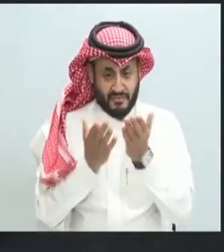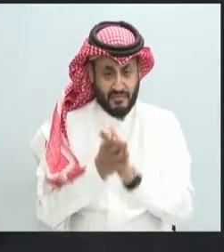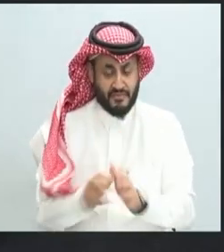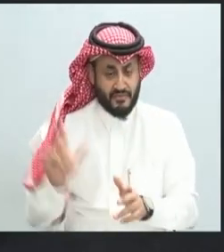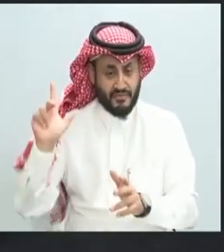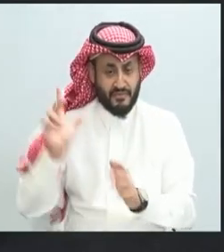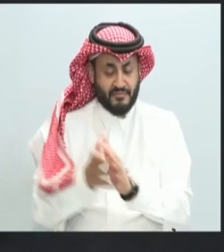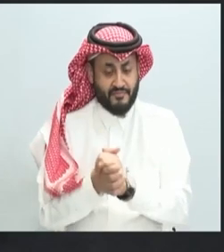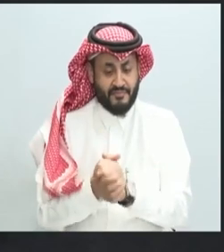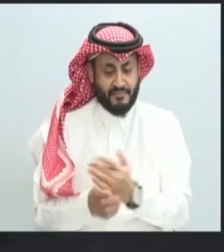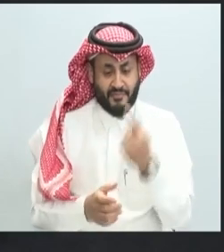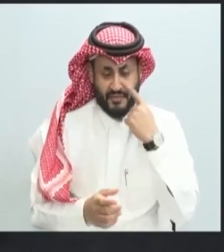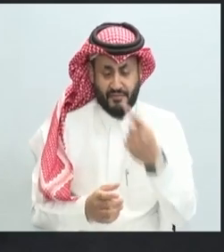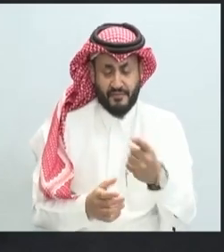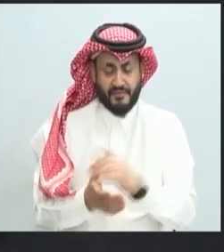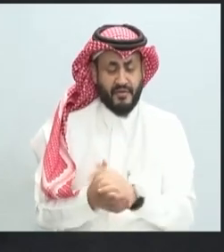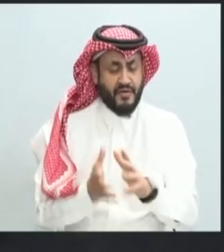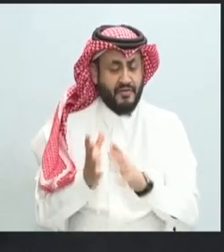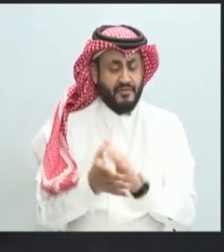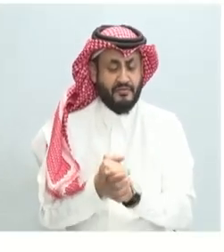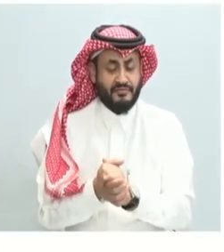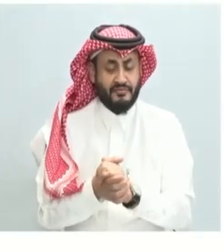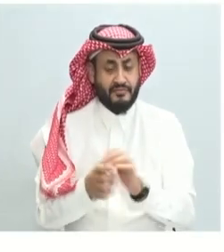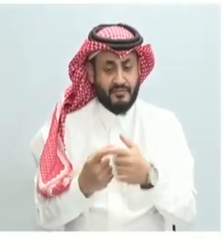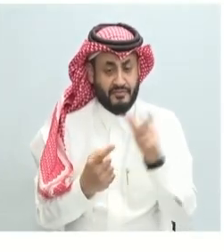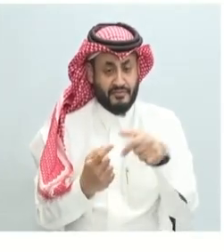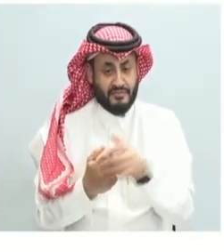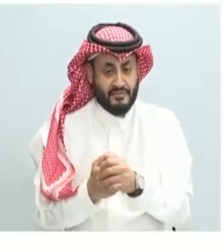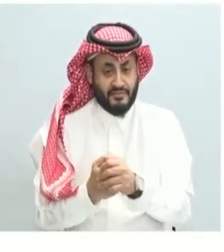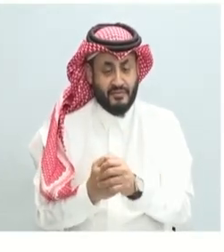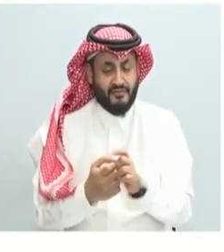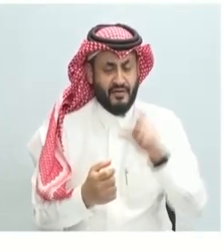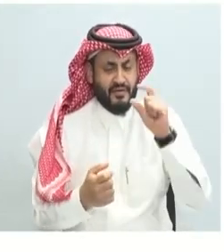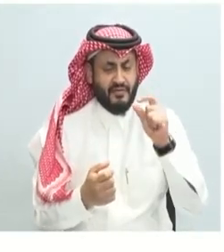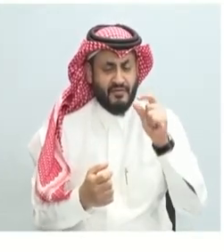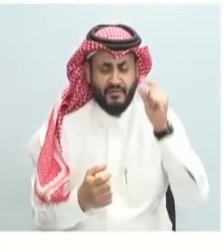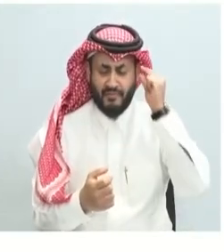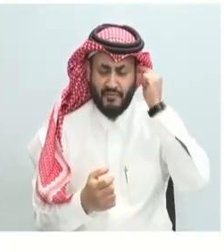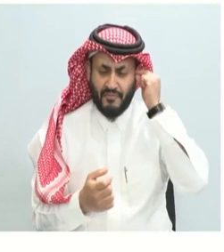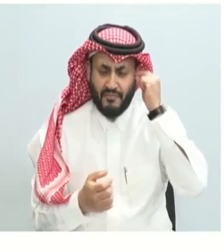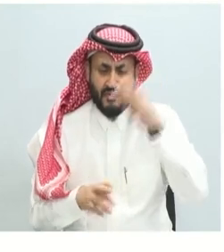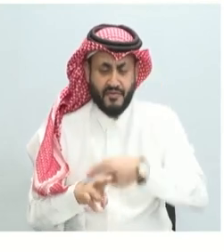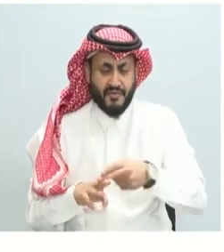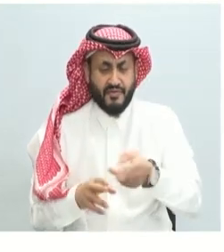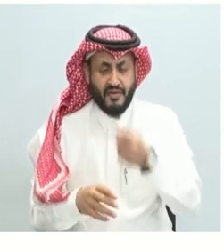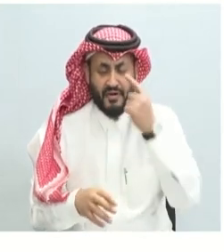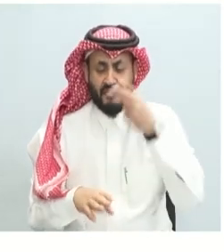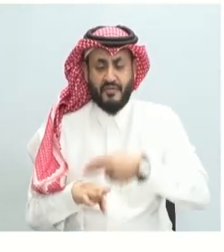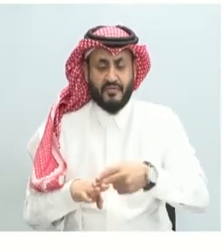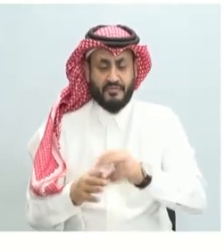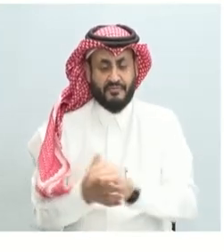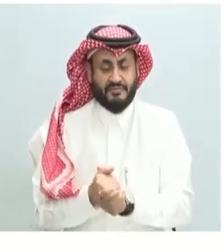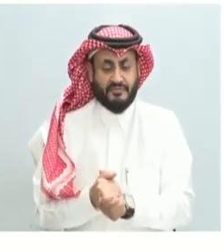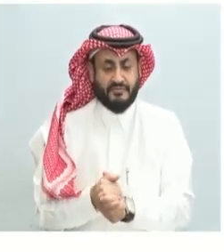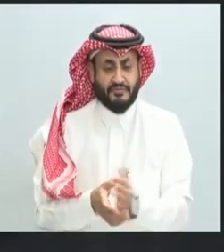page 23. Here we say that this person has a short brown hair and brown eyes.